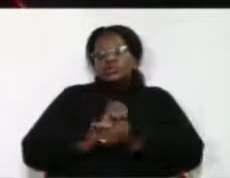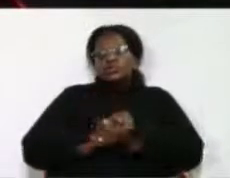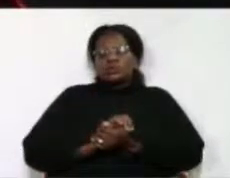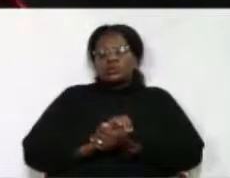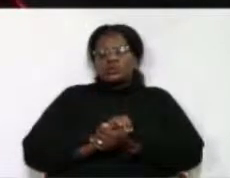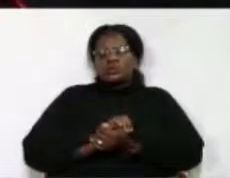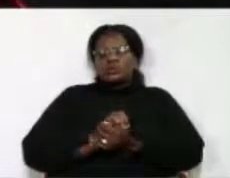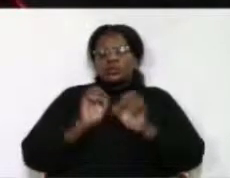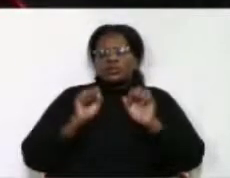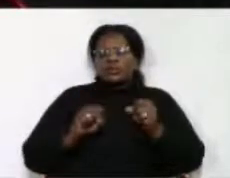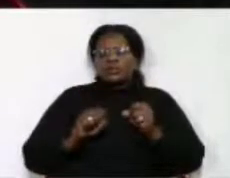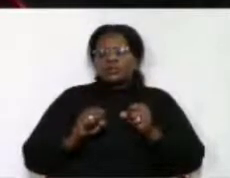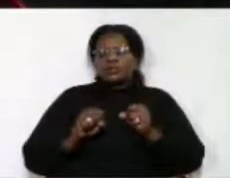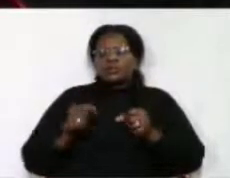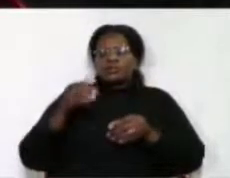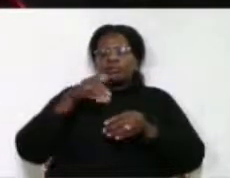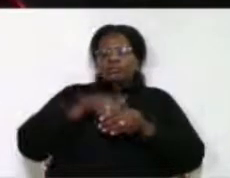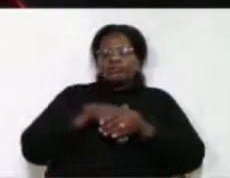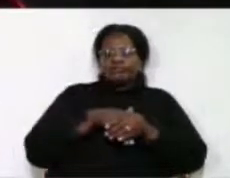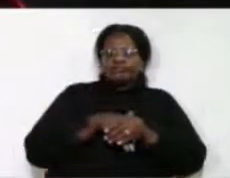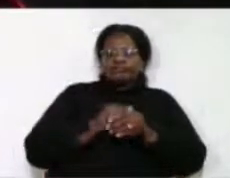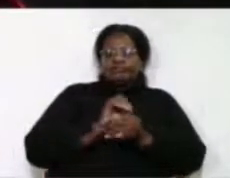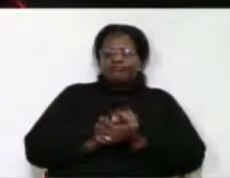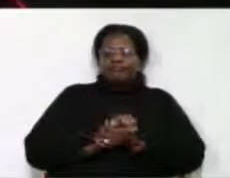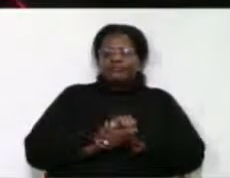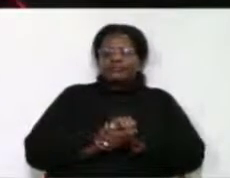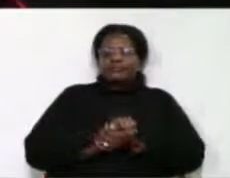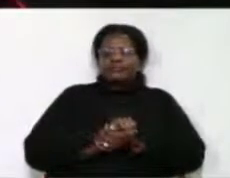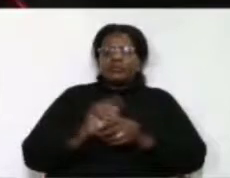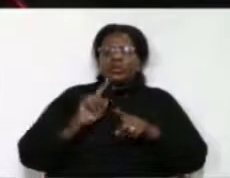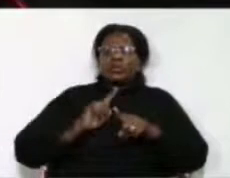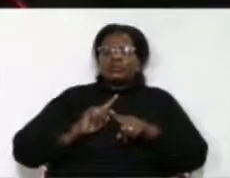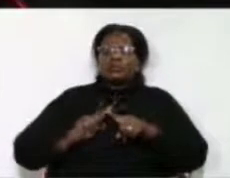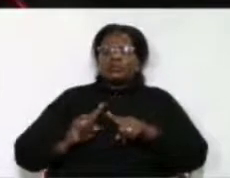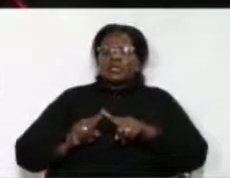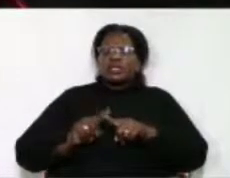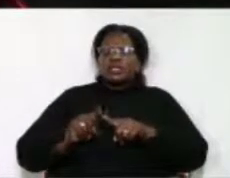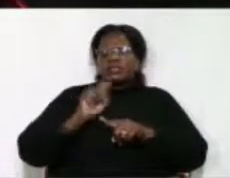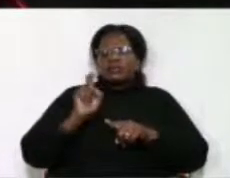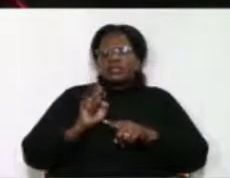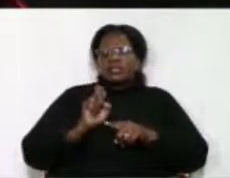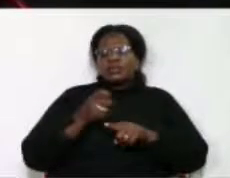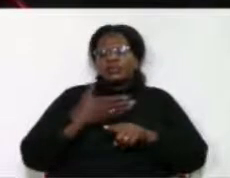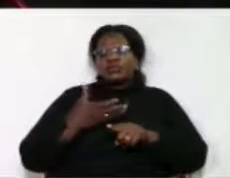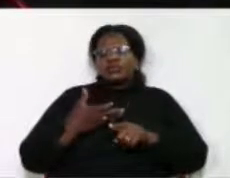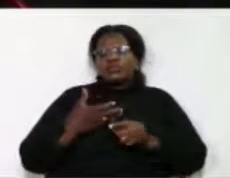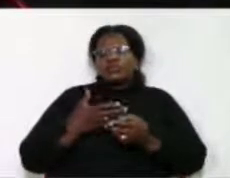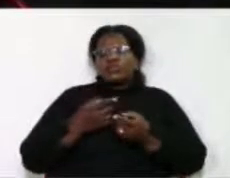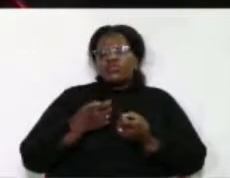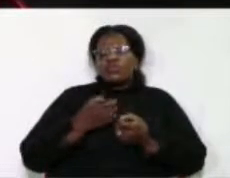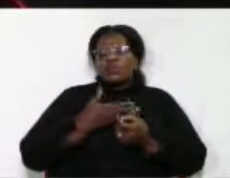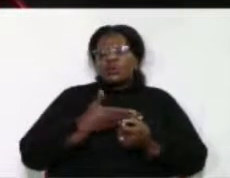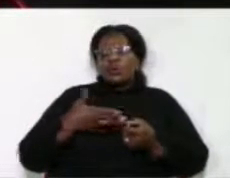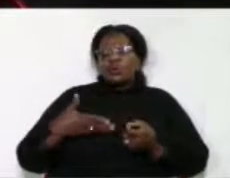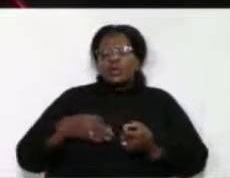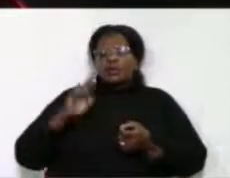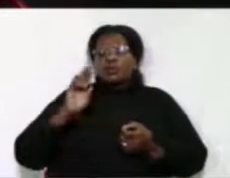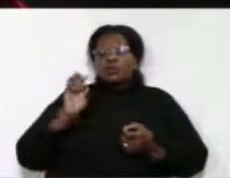them as an operating expense. All right. Just quickly to take a question from Loise Katanga. She's asking, how long is too